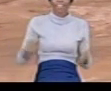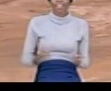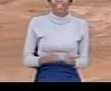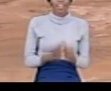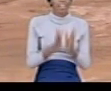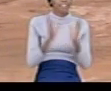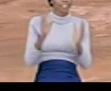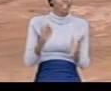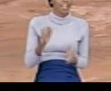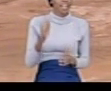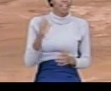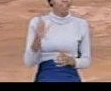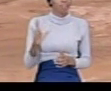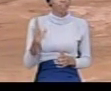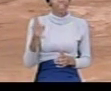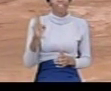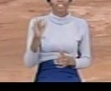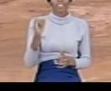clear.